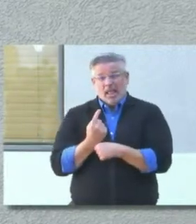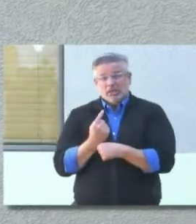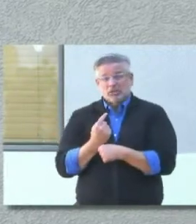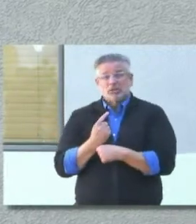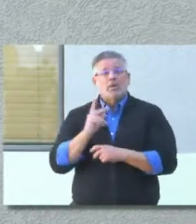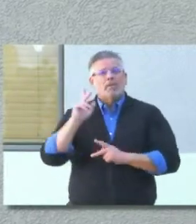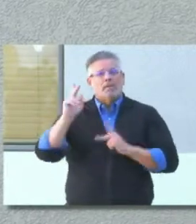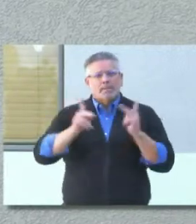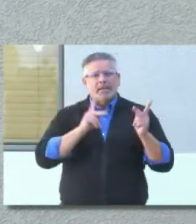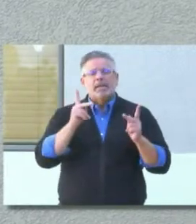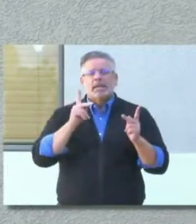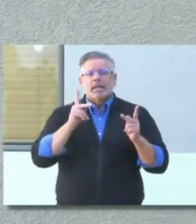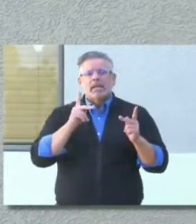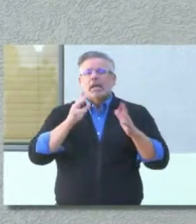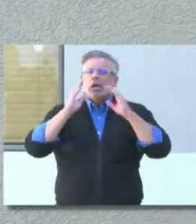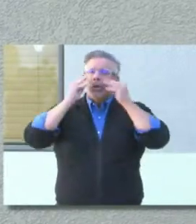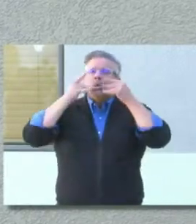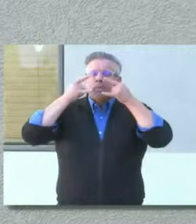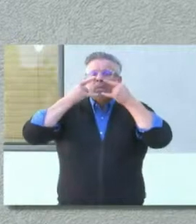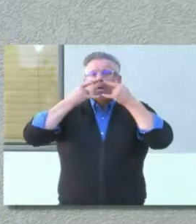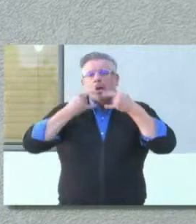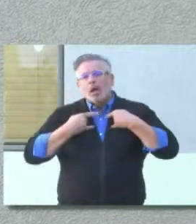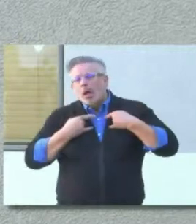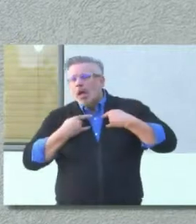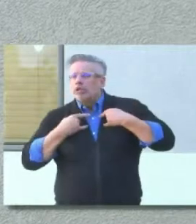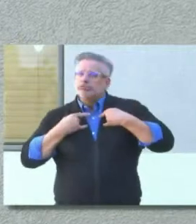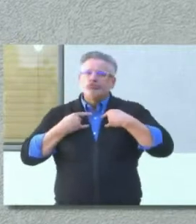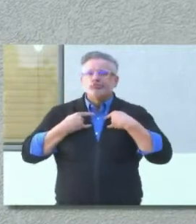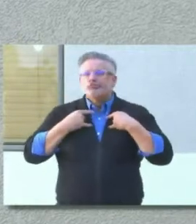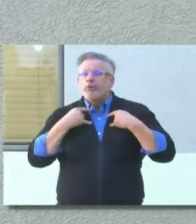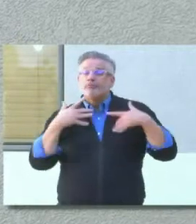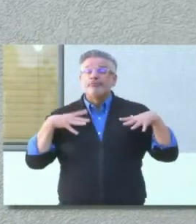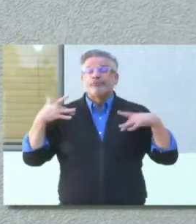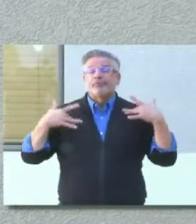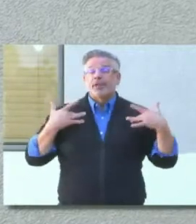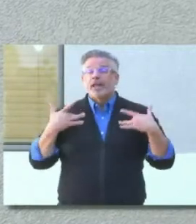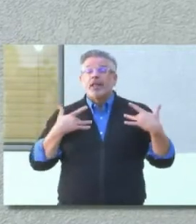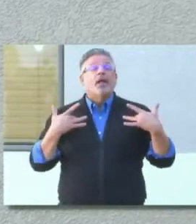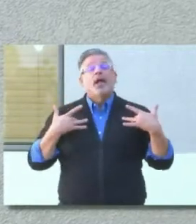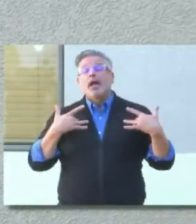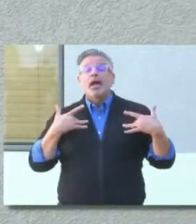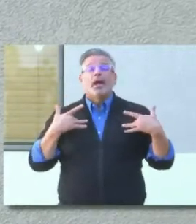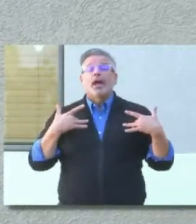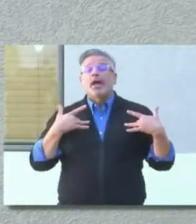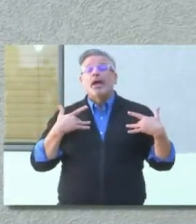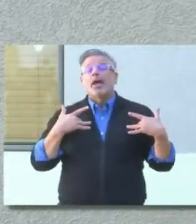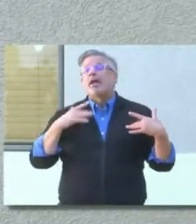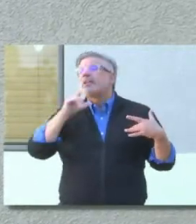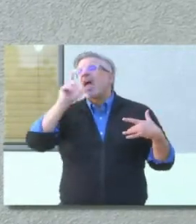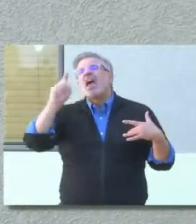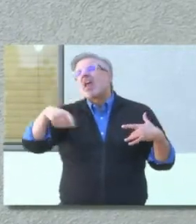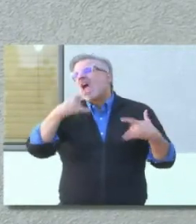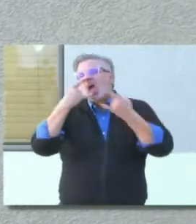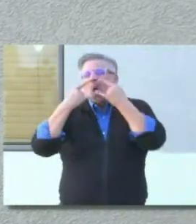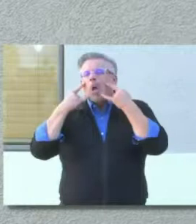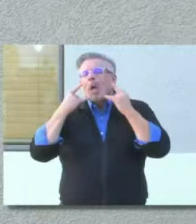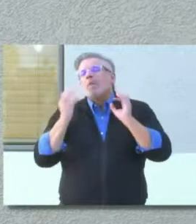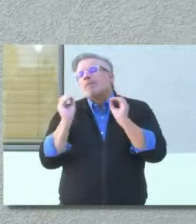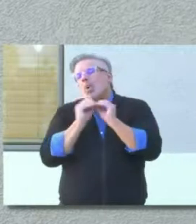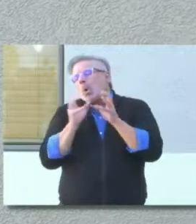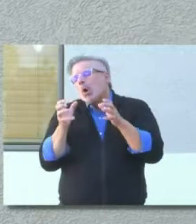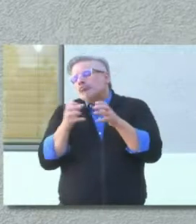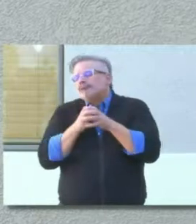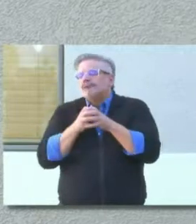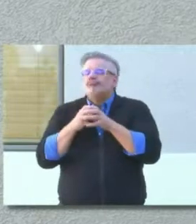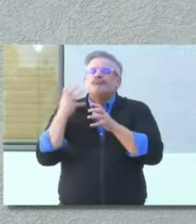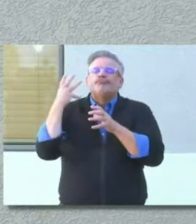that folks started to put down their masks a little bit, started to feel like we can not, spend a little more time together